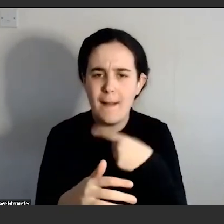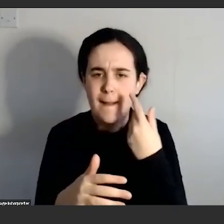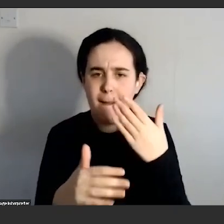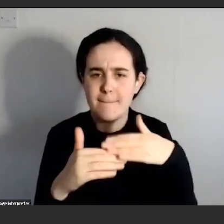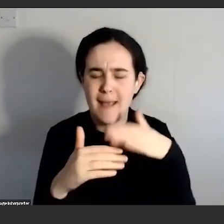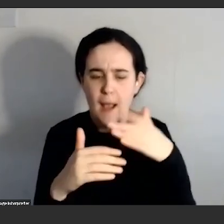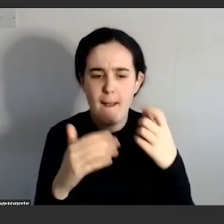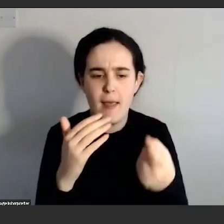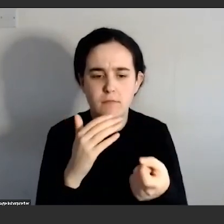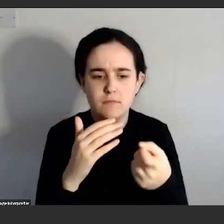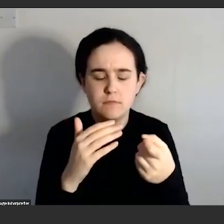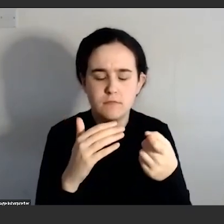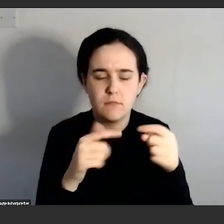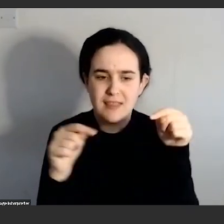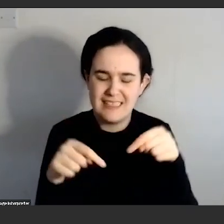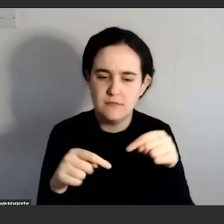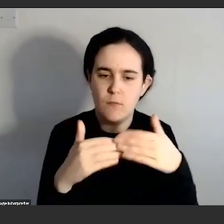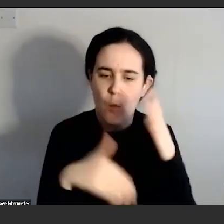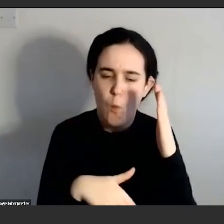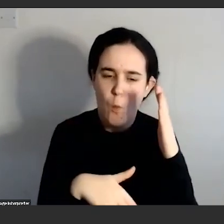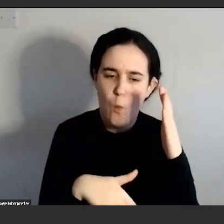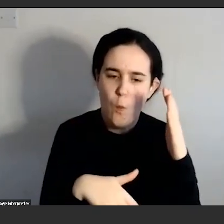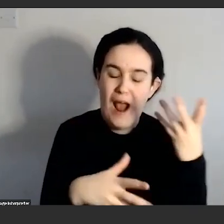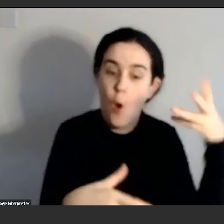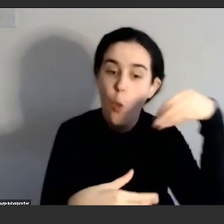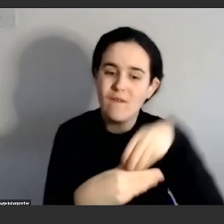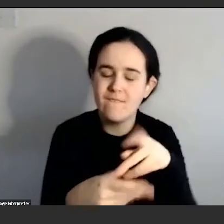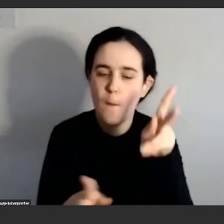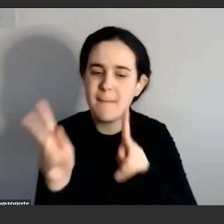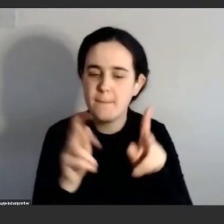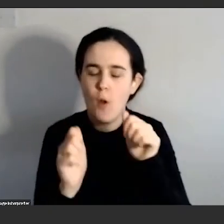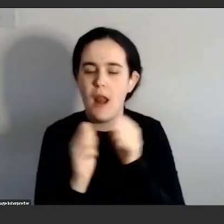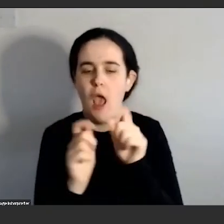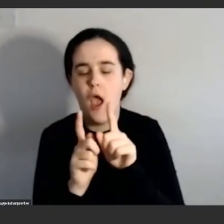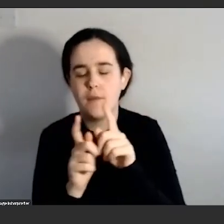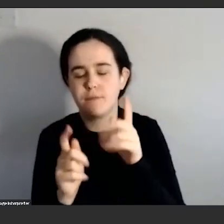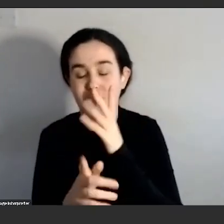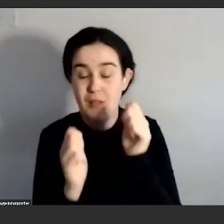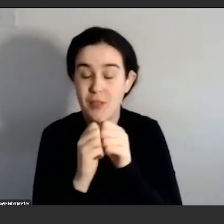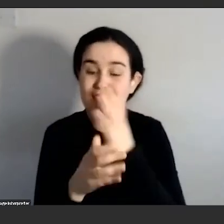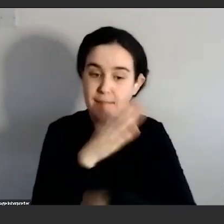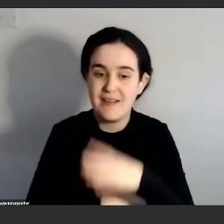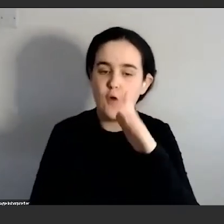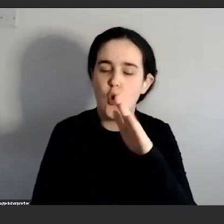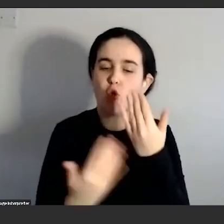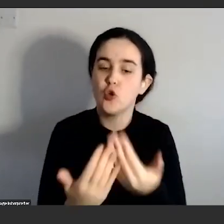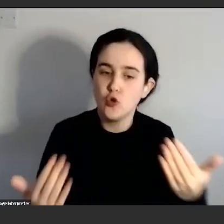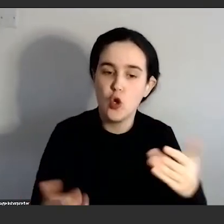example, not everyone is comfortable, of catering for a disabled child, because it's much more